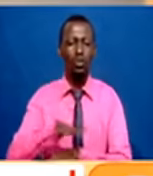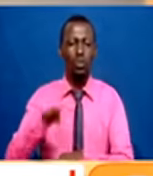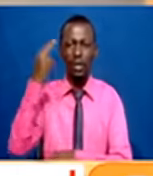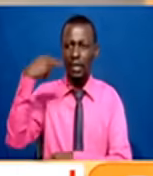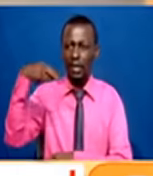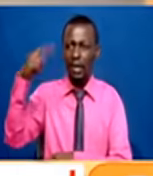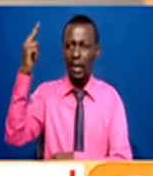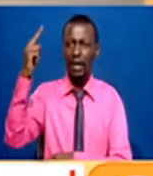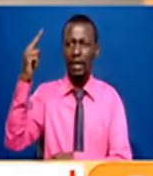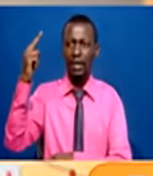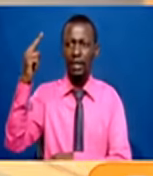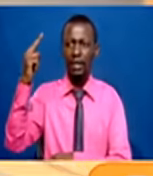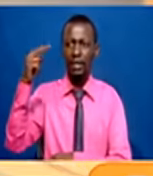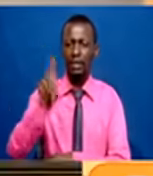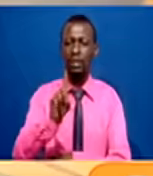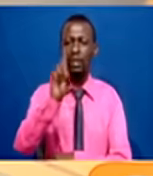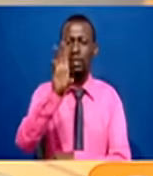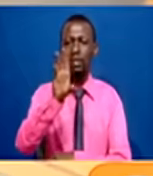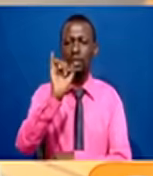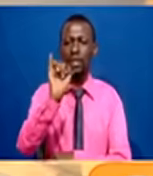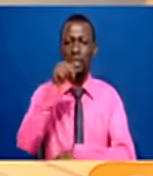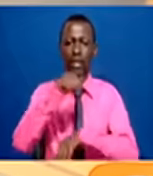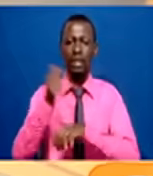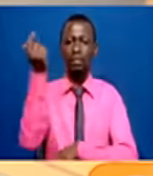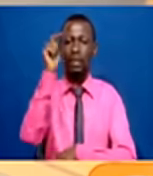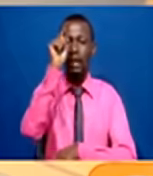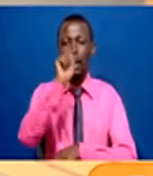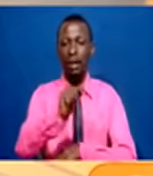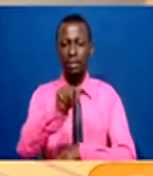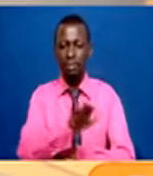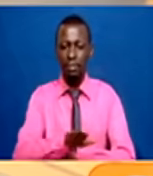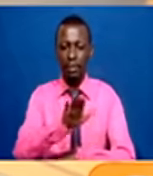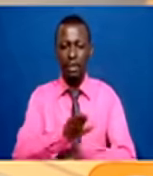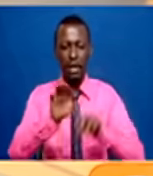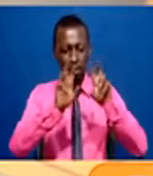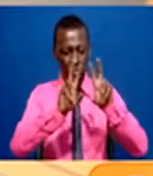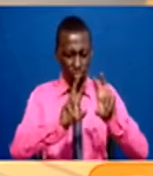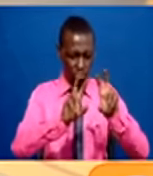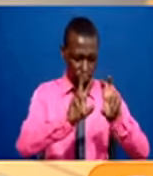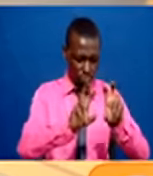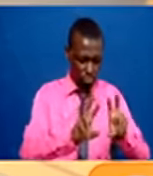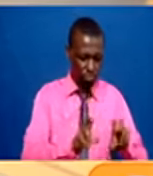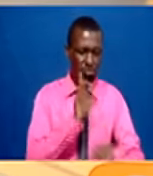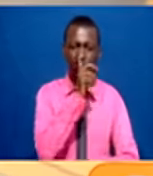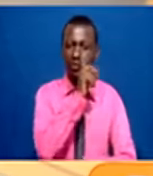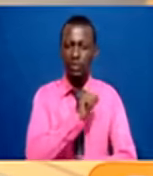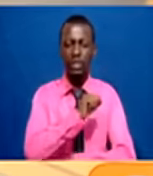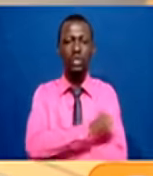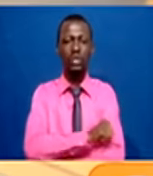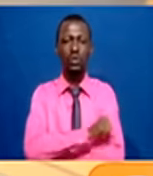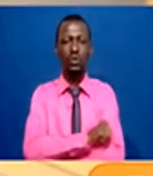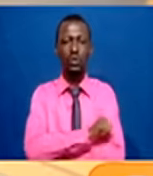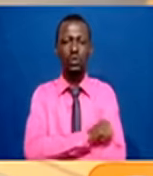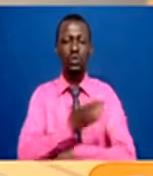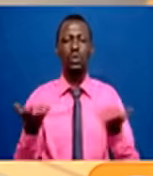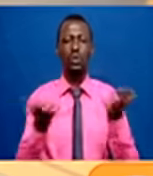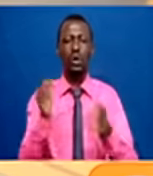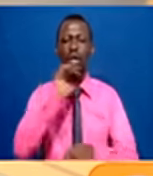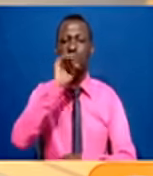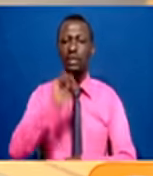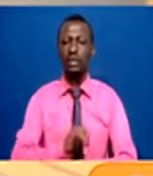the DCI came over, they were able to inspect the whole place at Joy Garden, where my son was